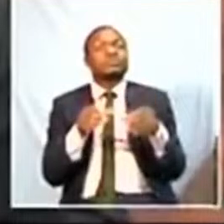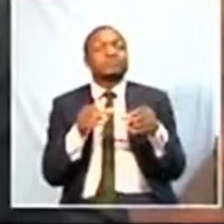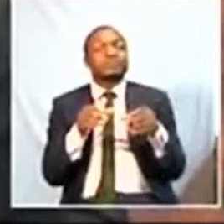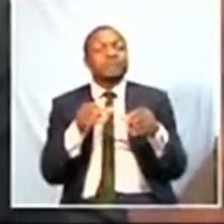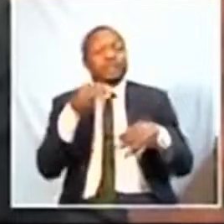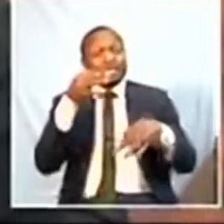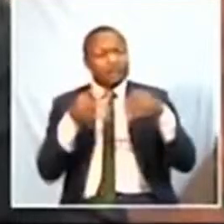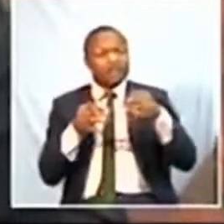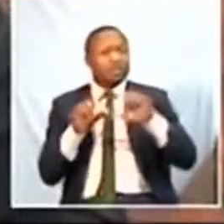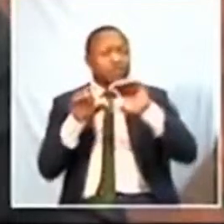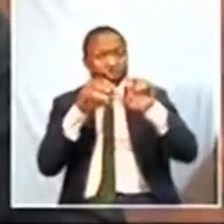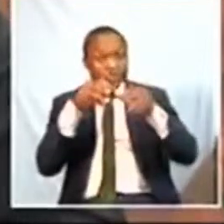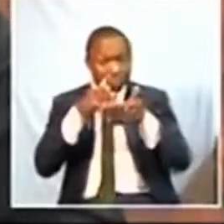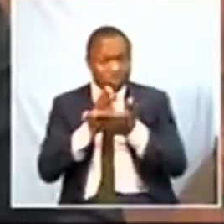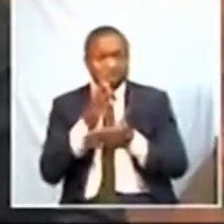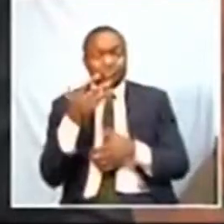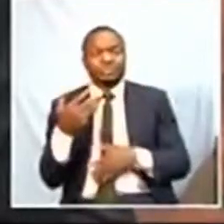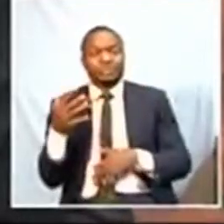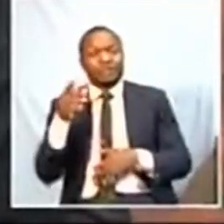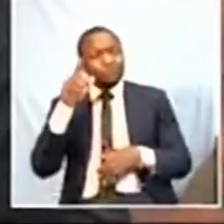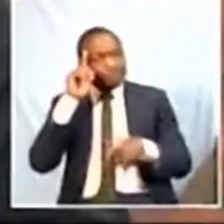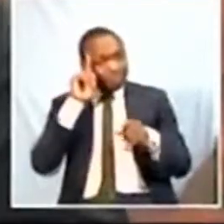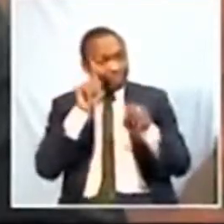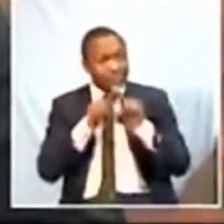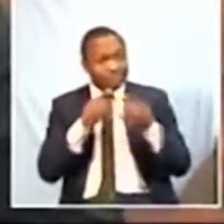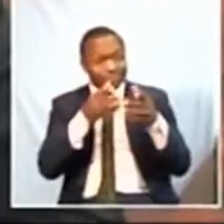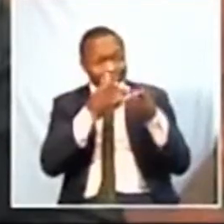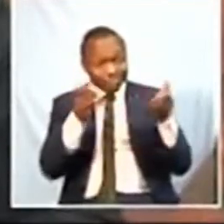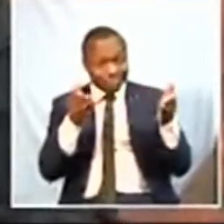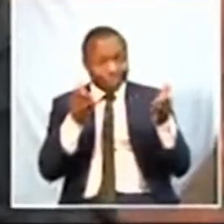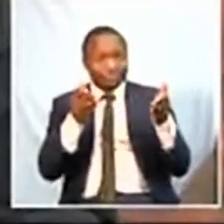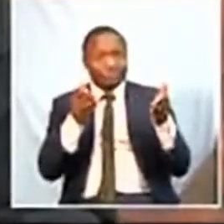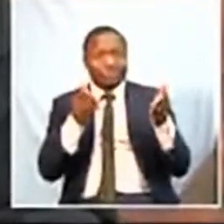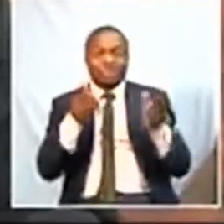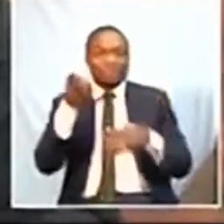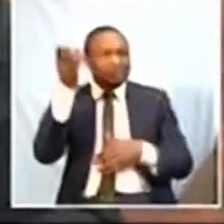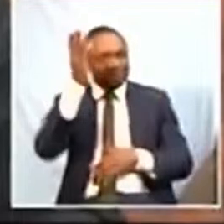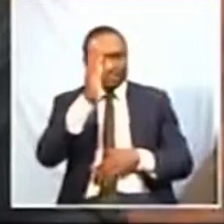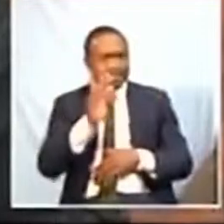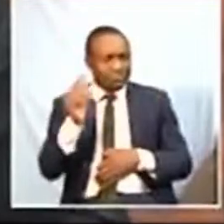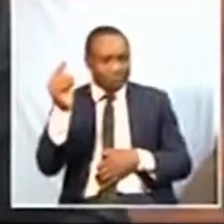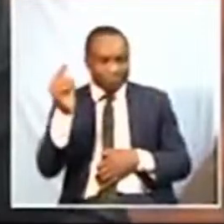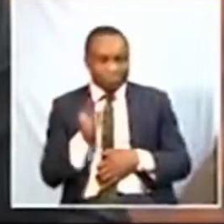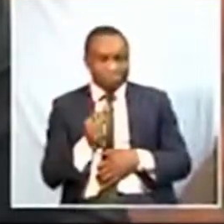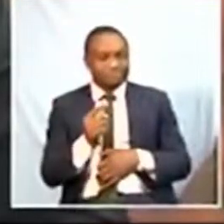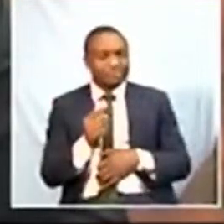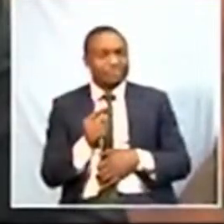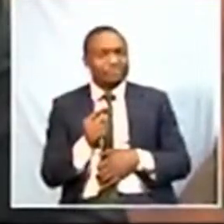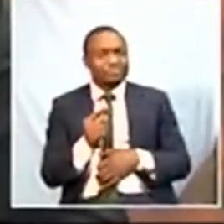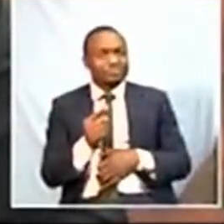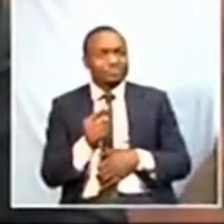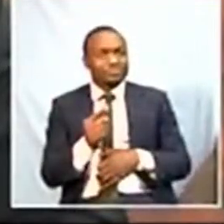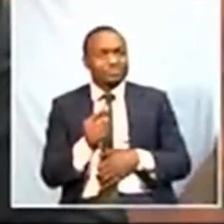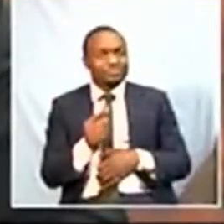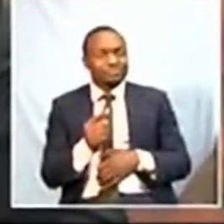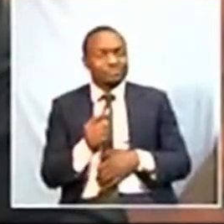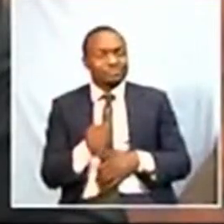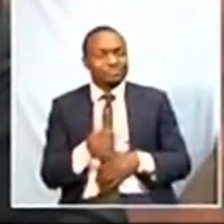Because if you're doing the correct thing, my brothers and sisters, you will never appear.